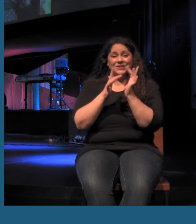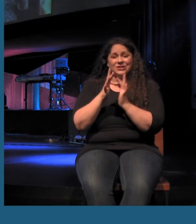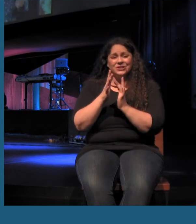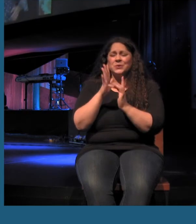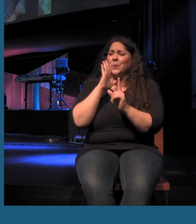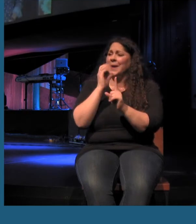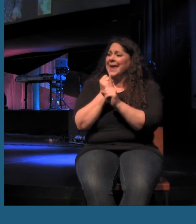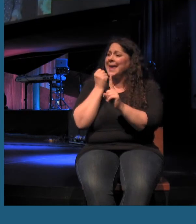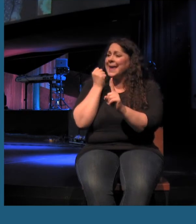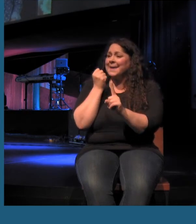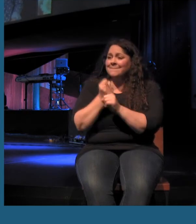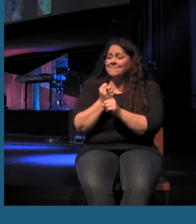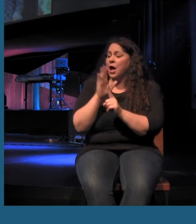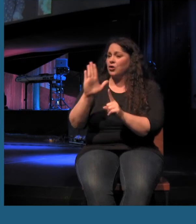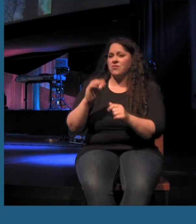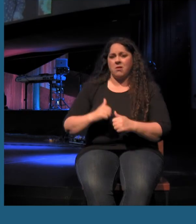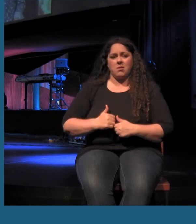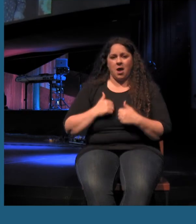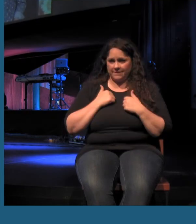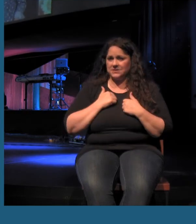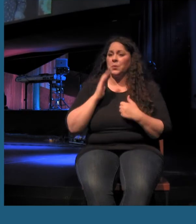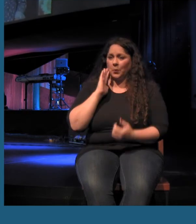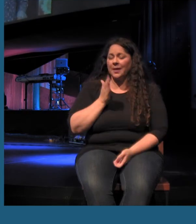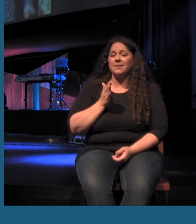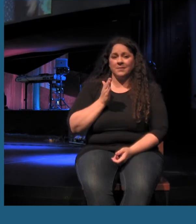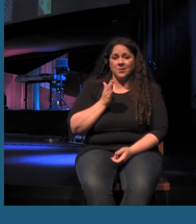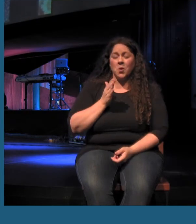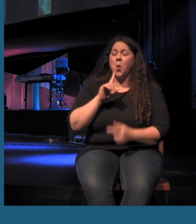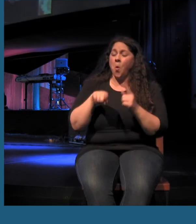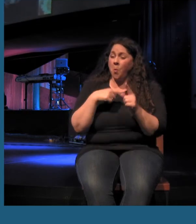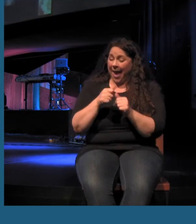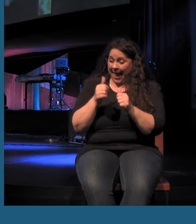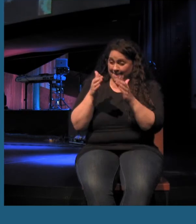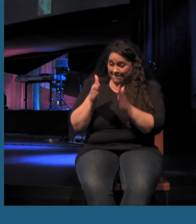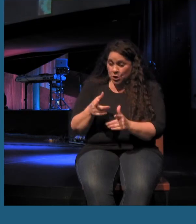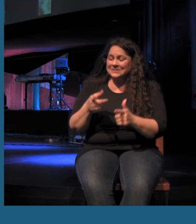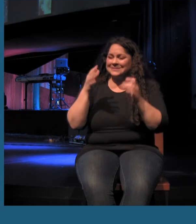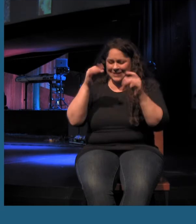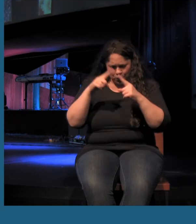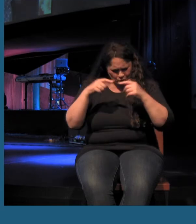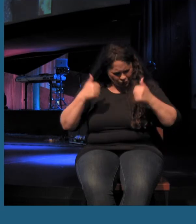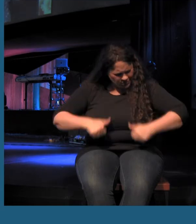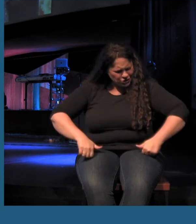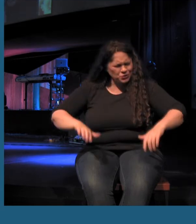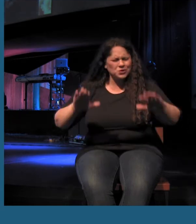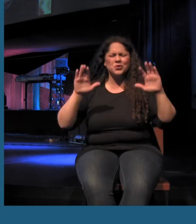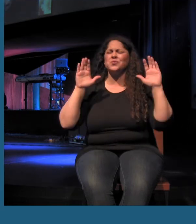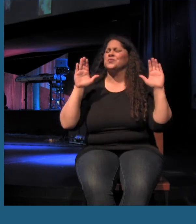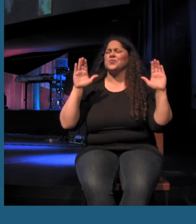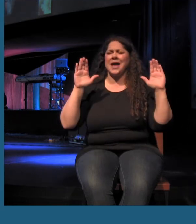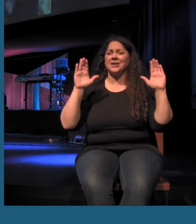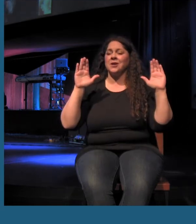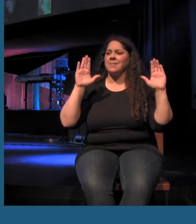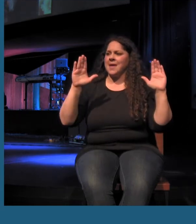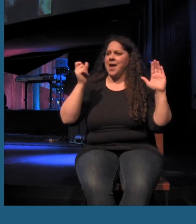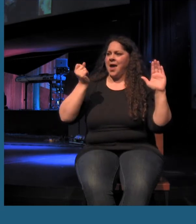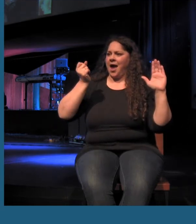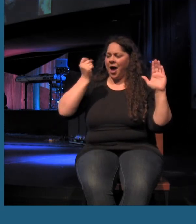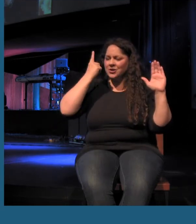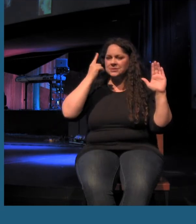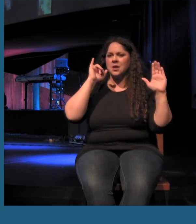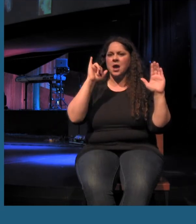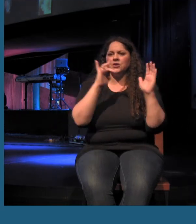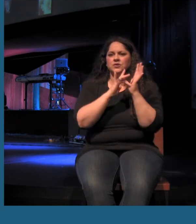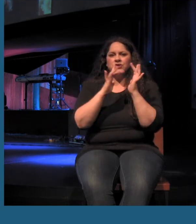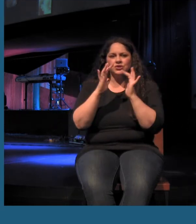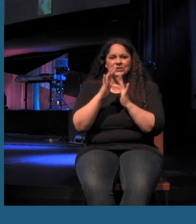impacts every area of their life. When they surrender their life to Jesus and understand how Jesus walked on the earth and how